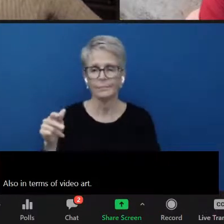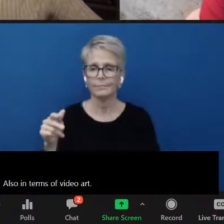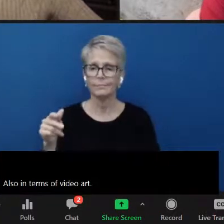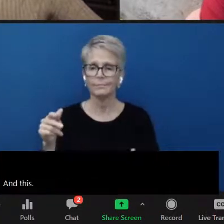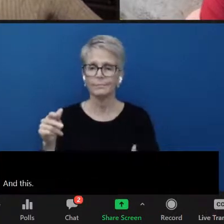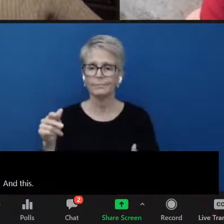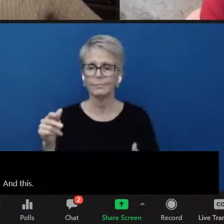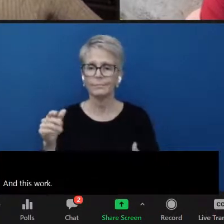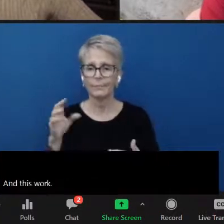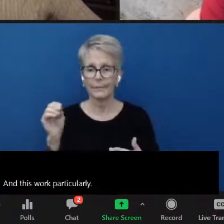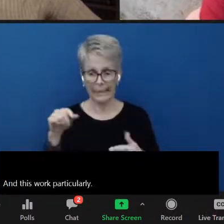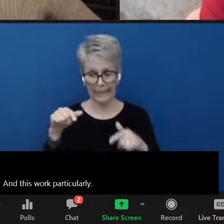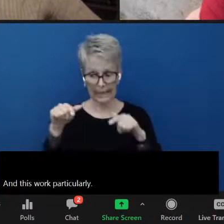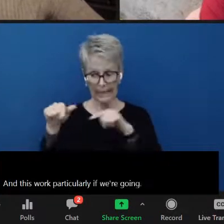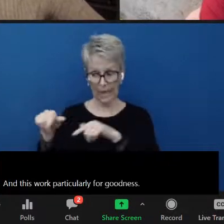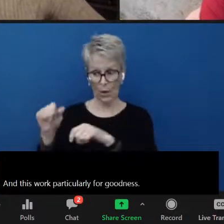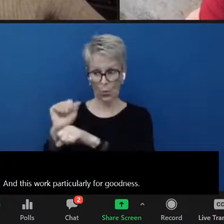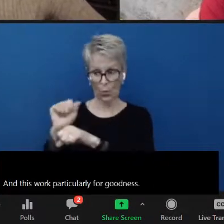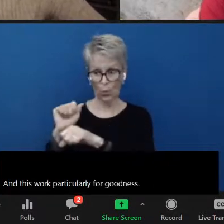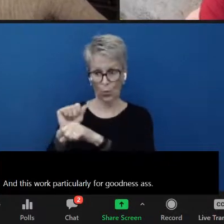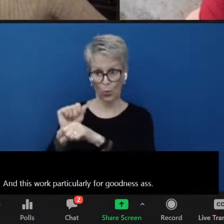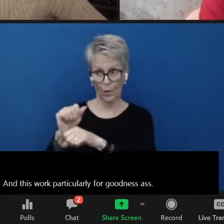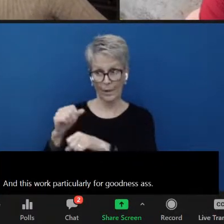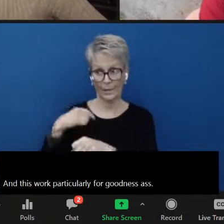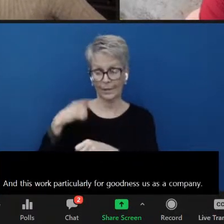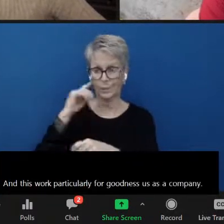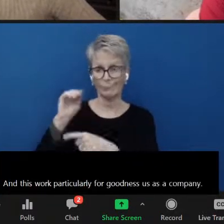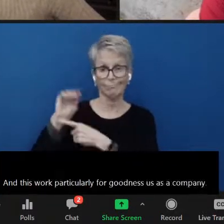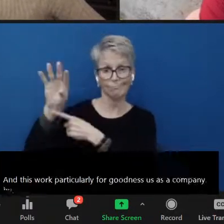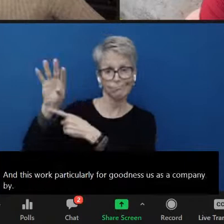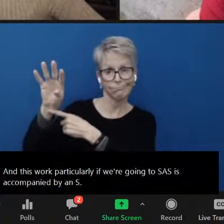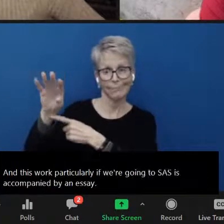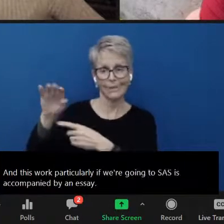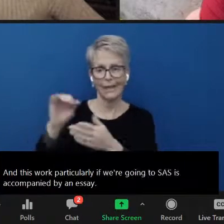And this work particularly, Reconnaissance, is